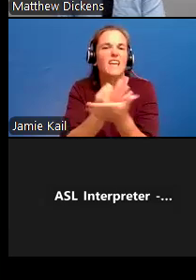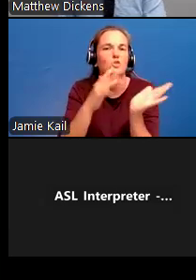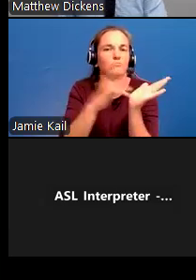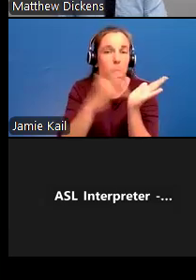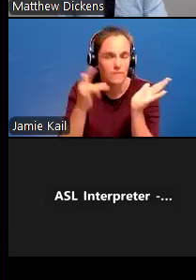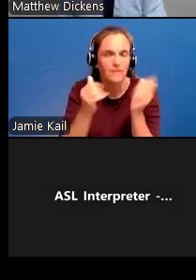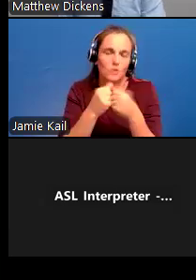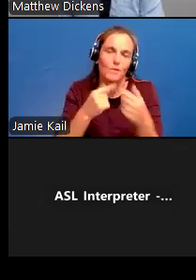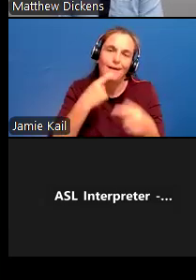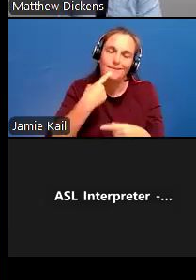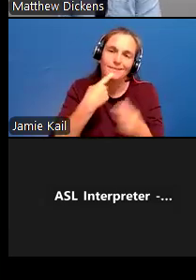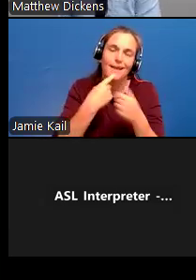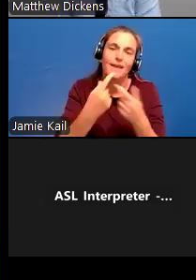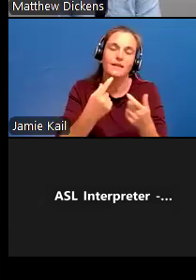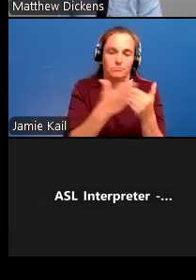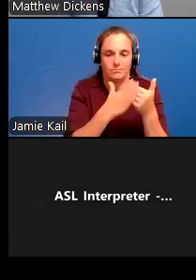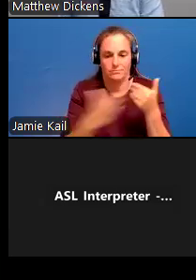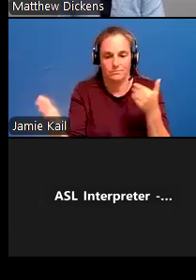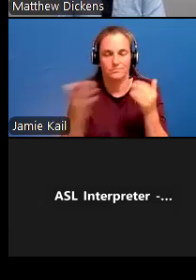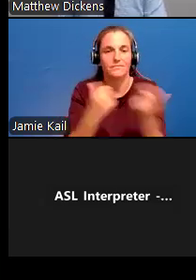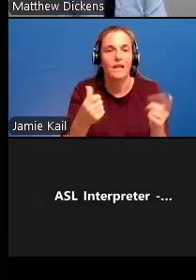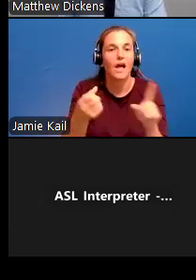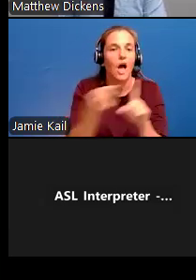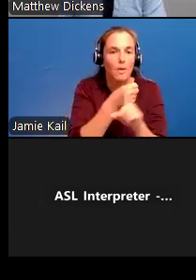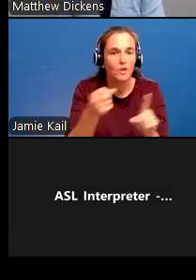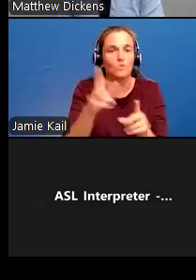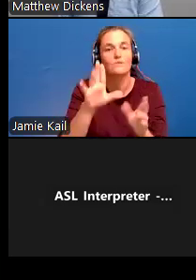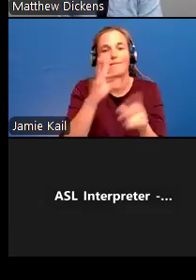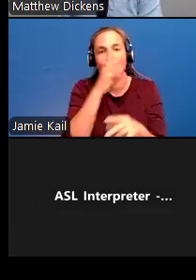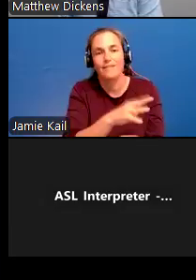to abuse, neglect, and financial exploitation as ANE.